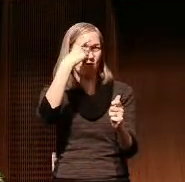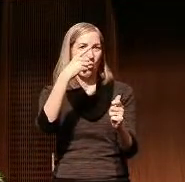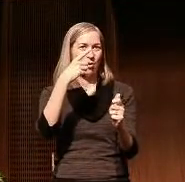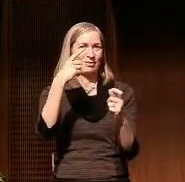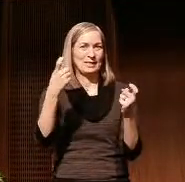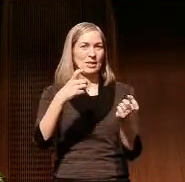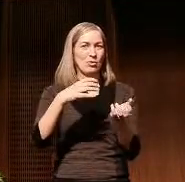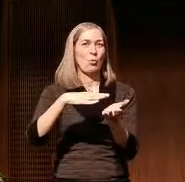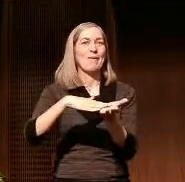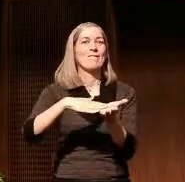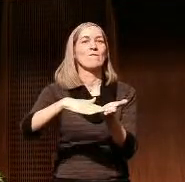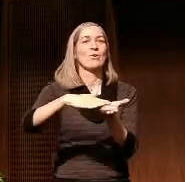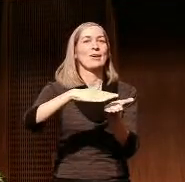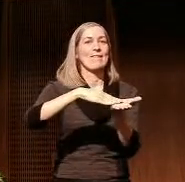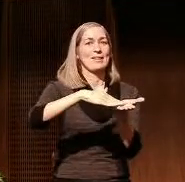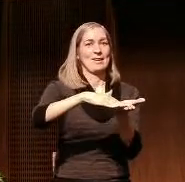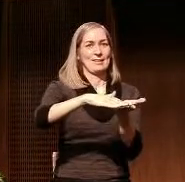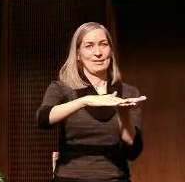sins.